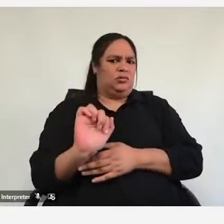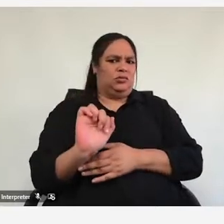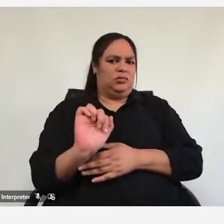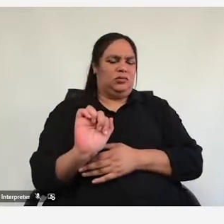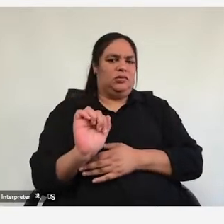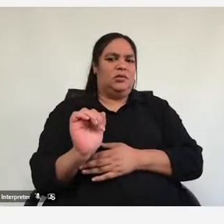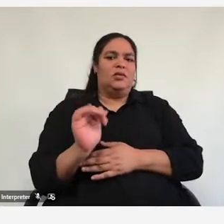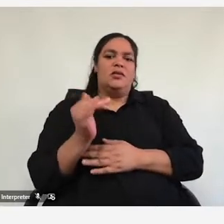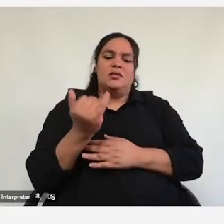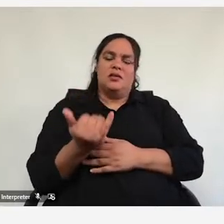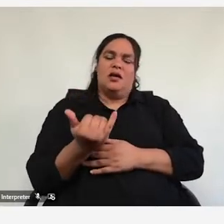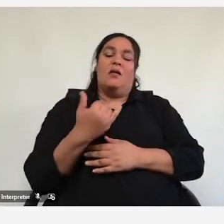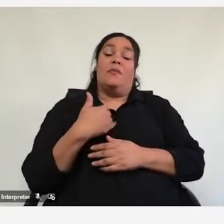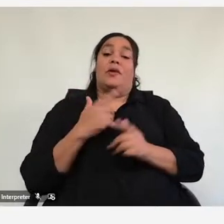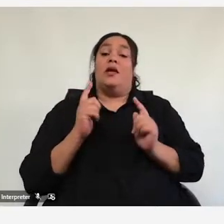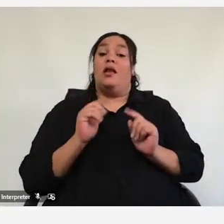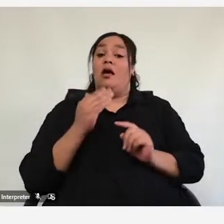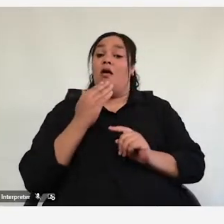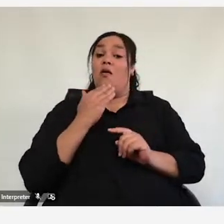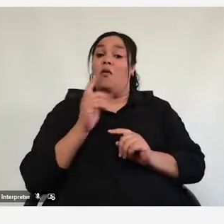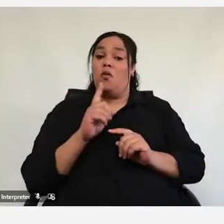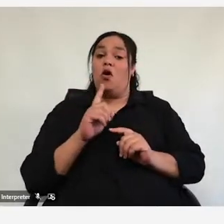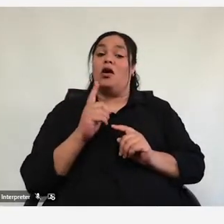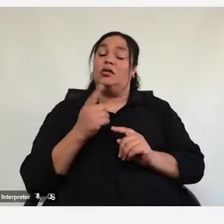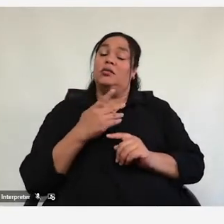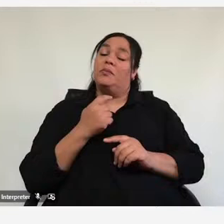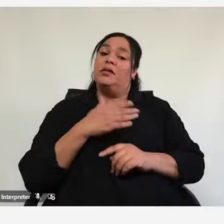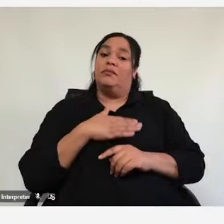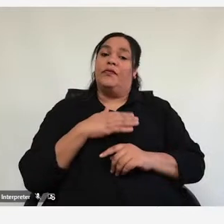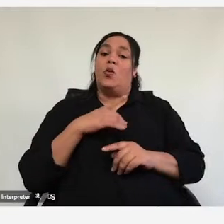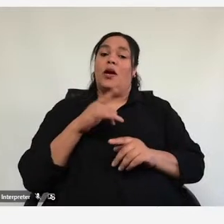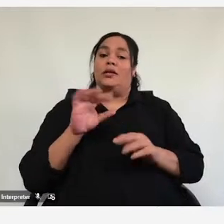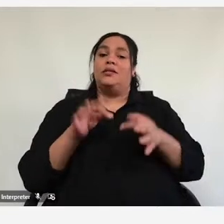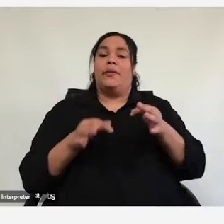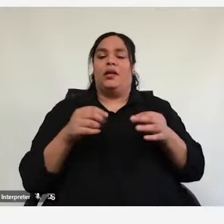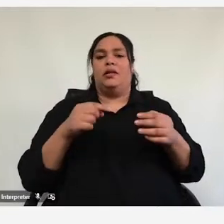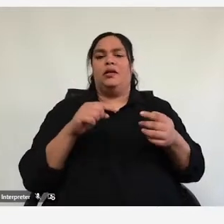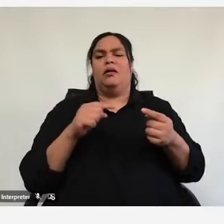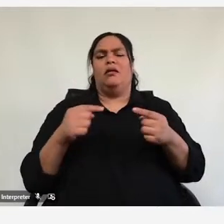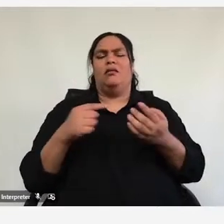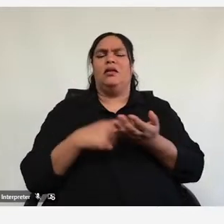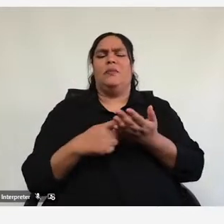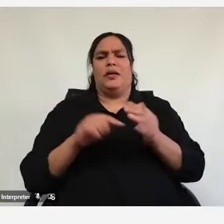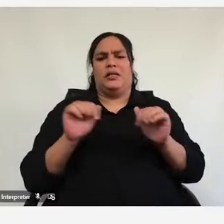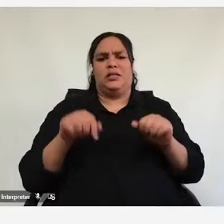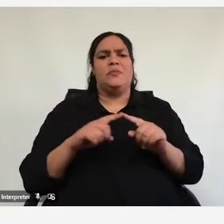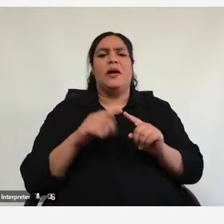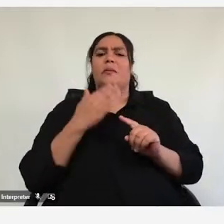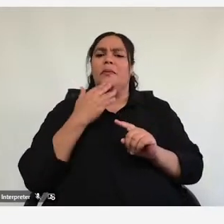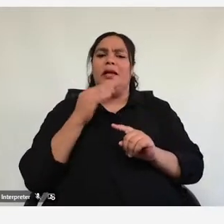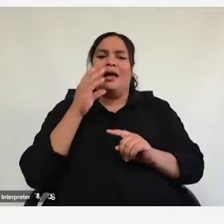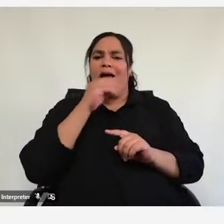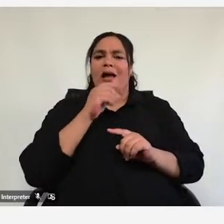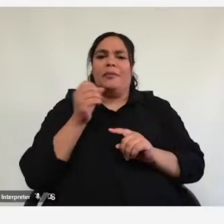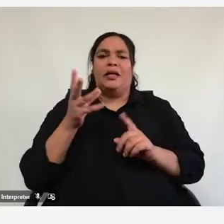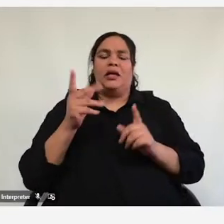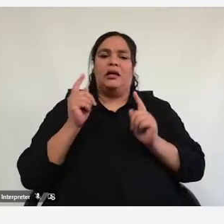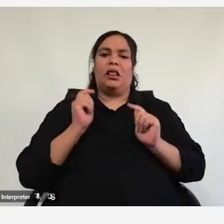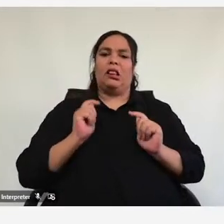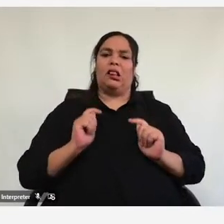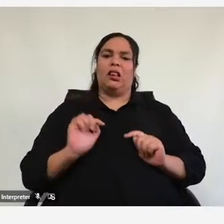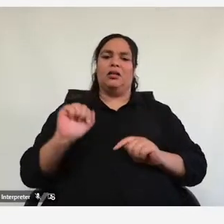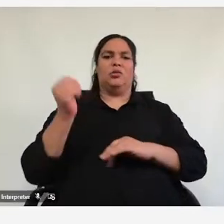I'm going to allow a bit of latitude because it is a political debate. But please do not drown out